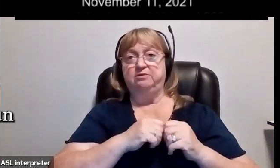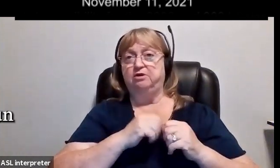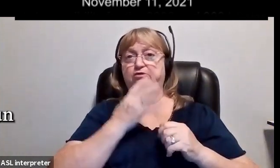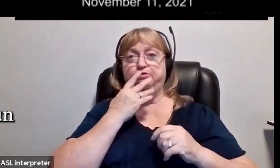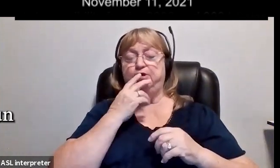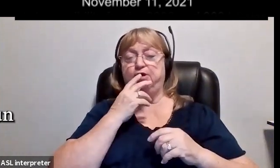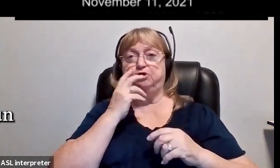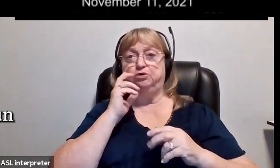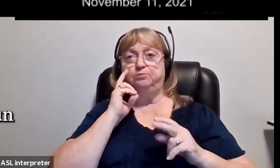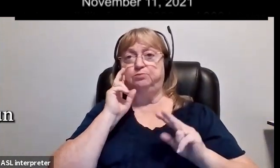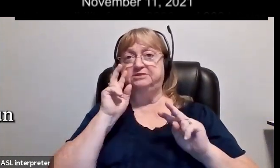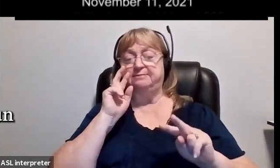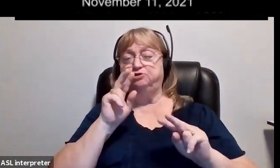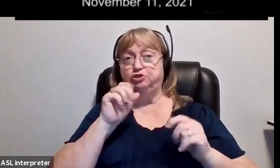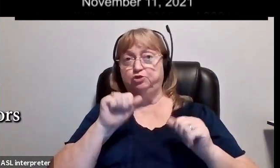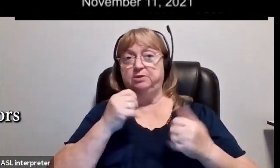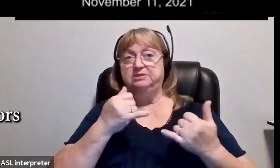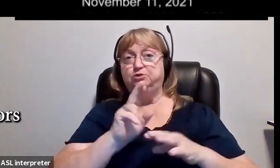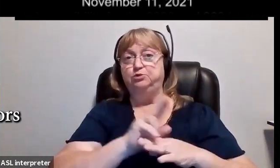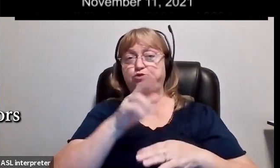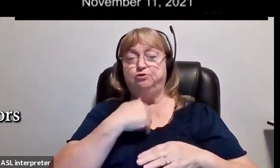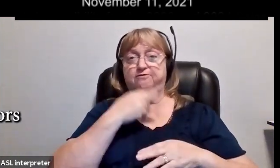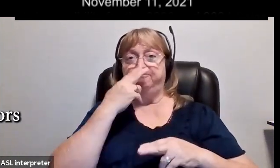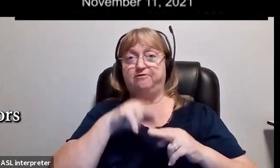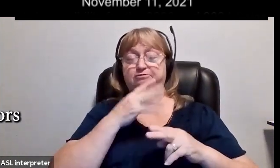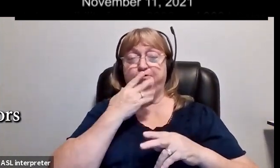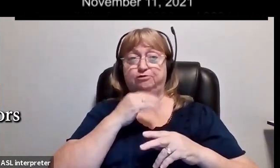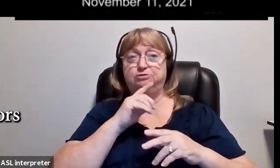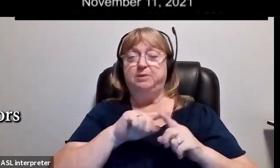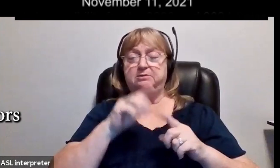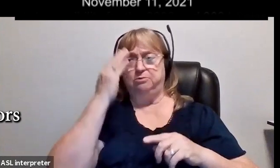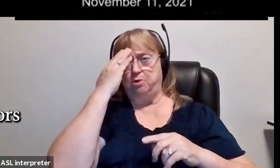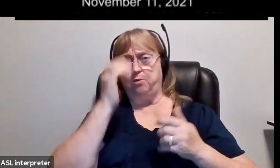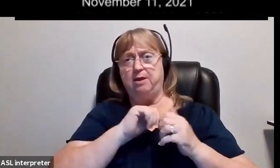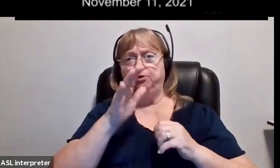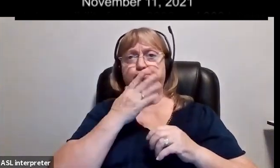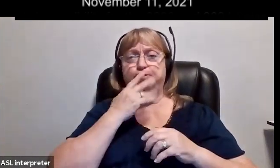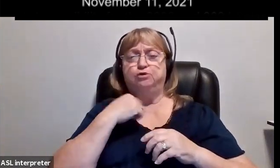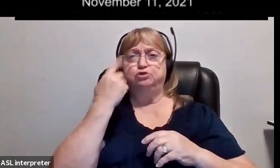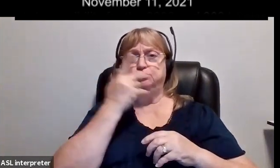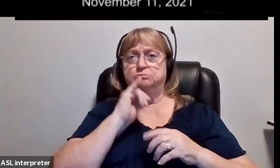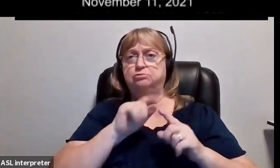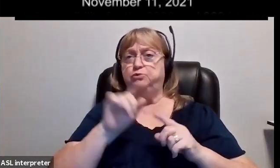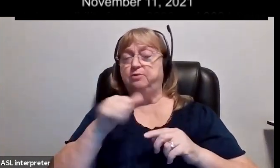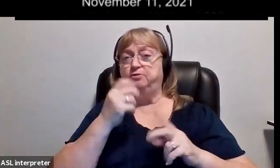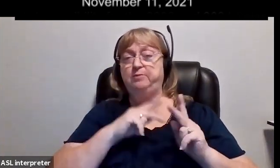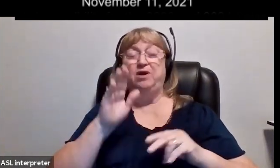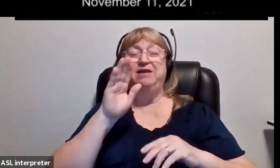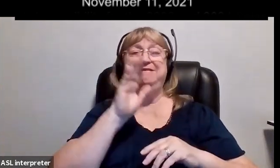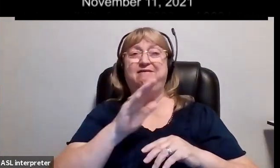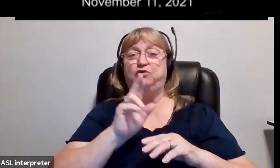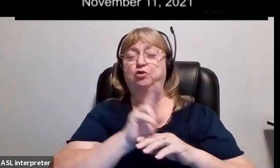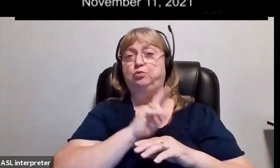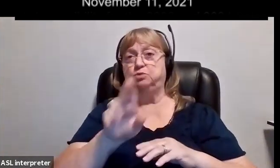So you can still keep using your fun colors. Be aware, though, of how your colors are coming across to others. And never use only color